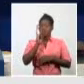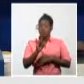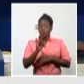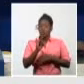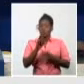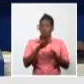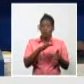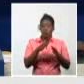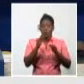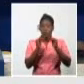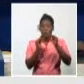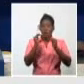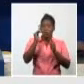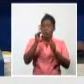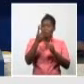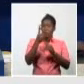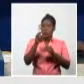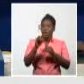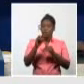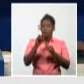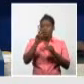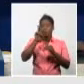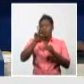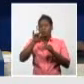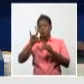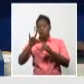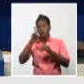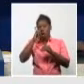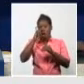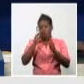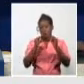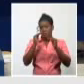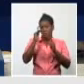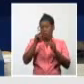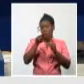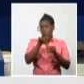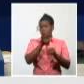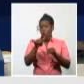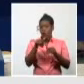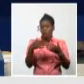to 19 years of age, there were 7.